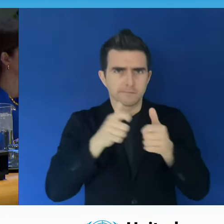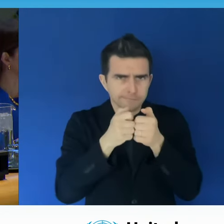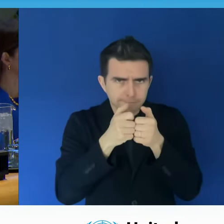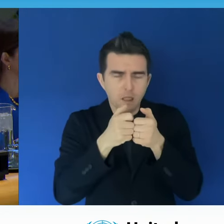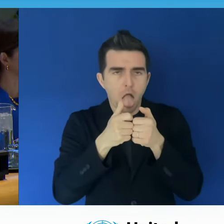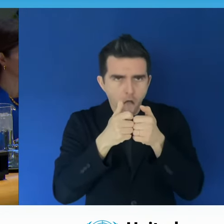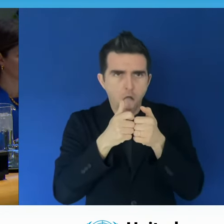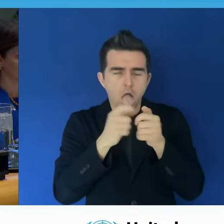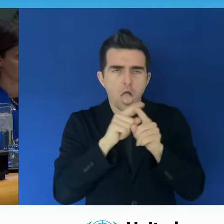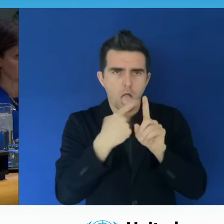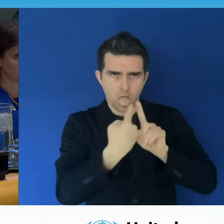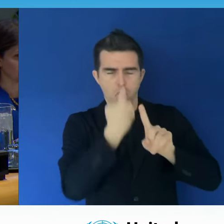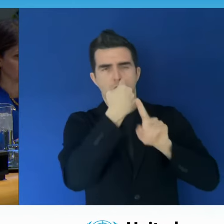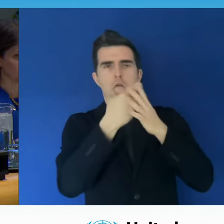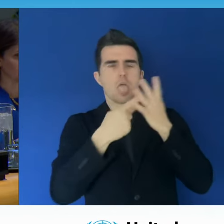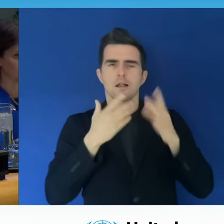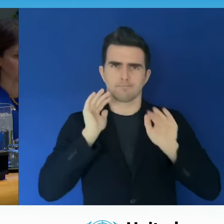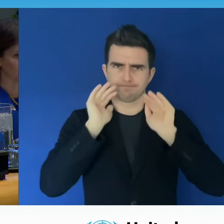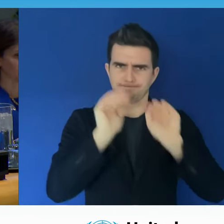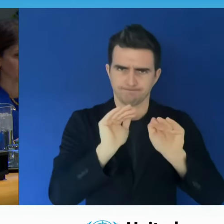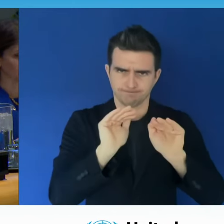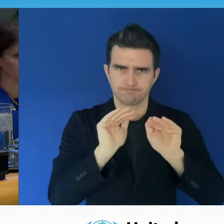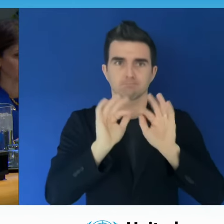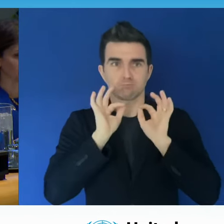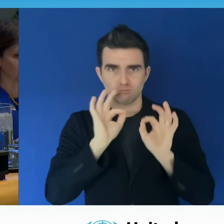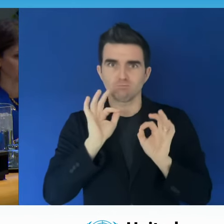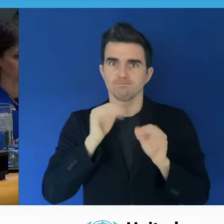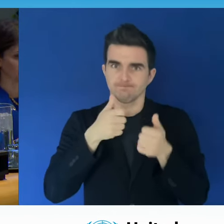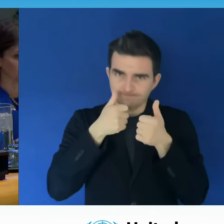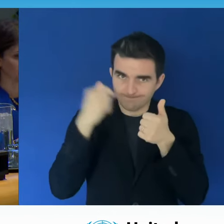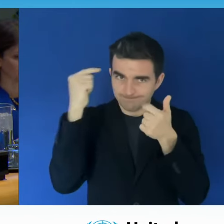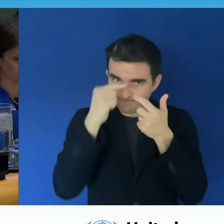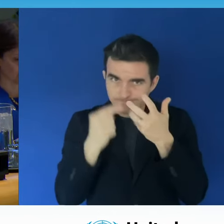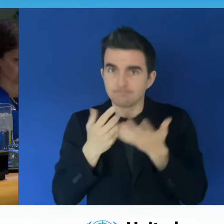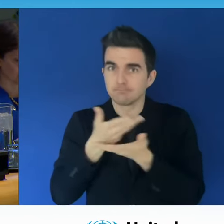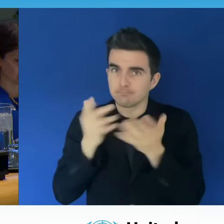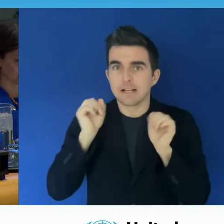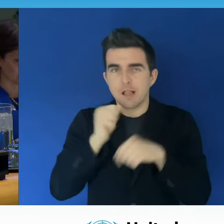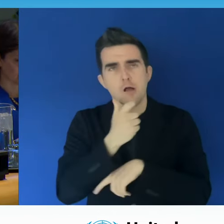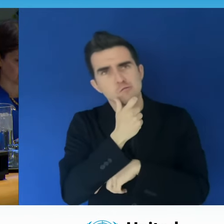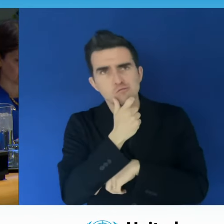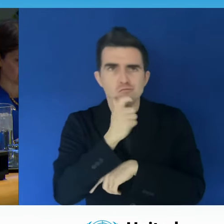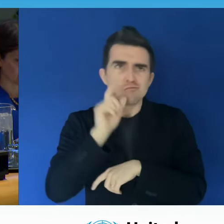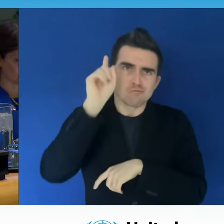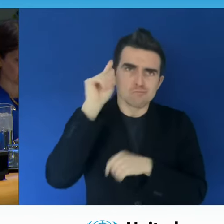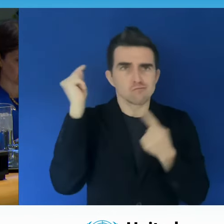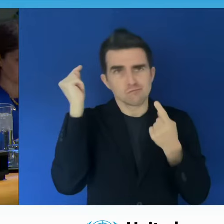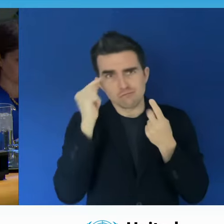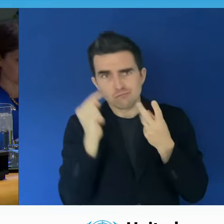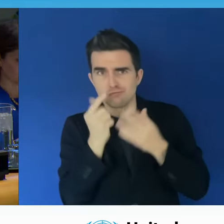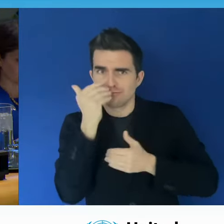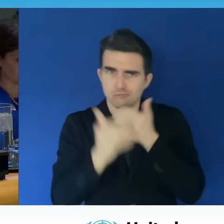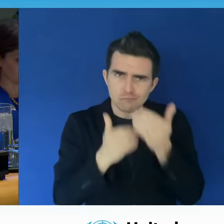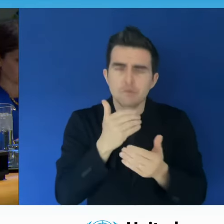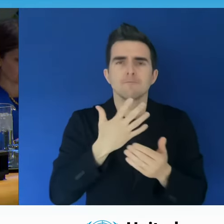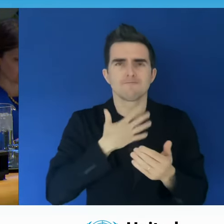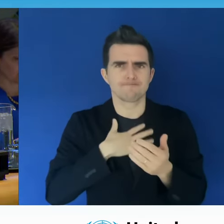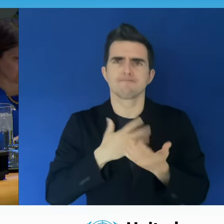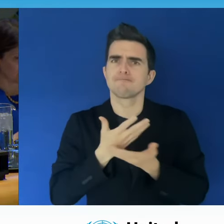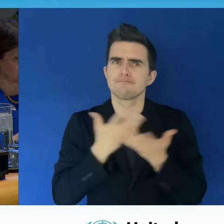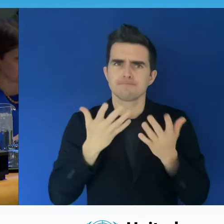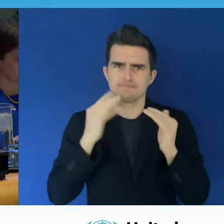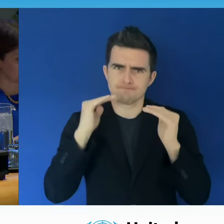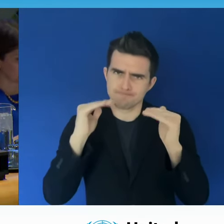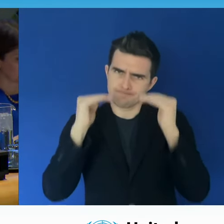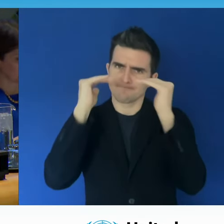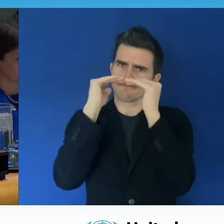of AI. This group of experts is gender balanced. It includes young leaders and people from the global south, and